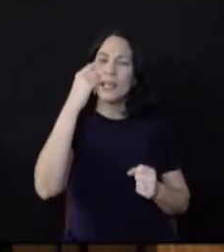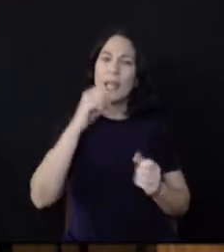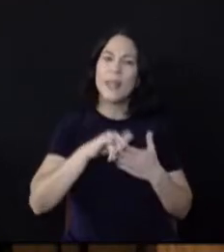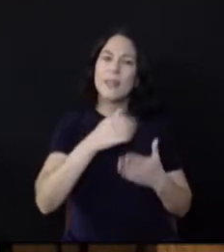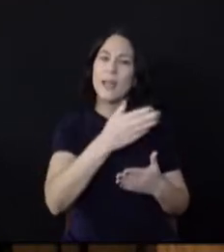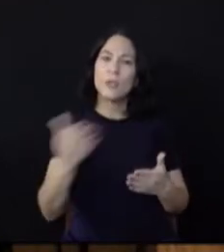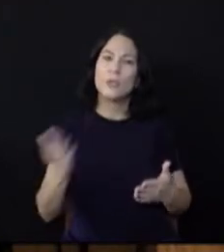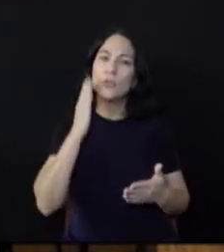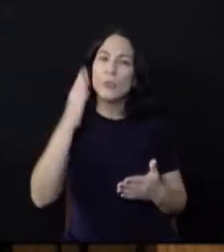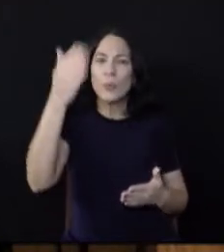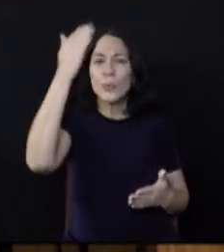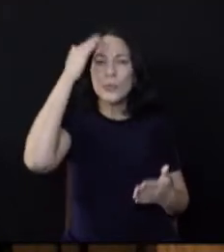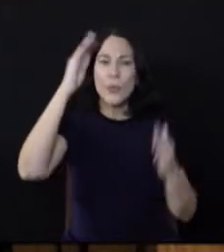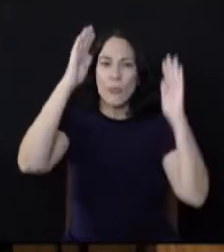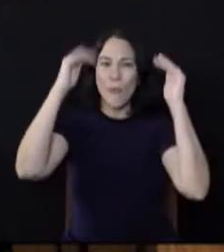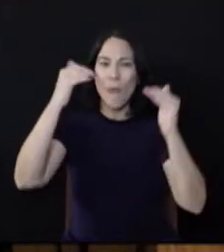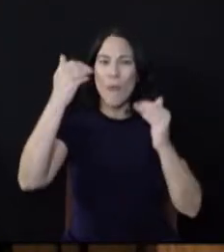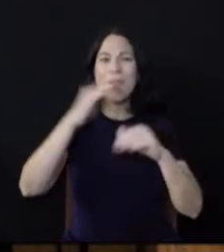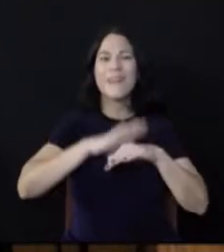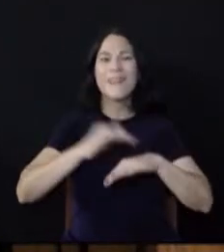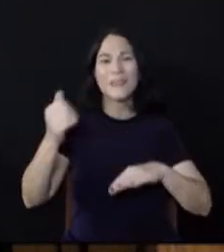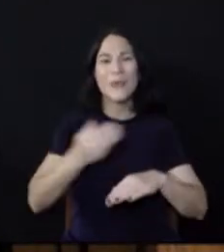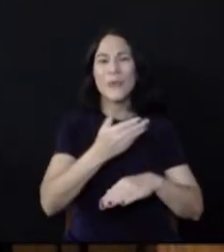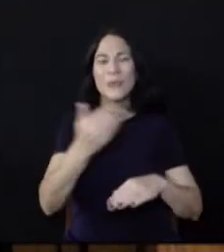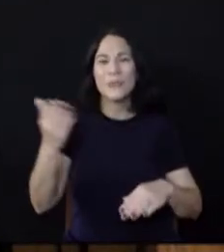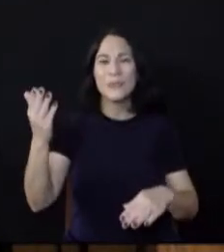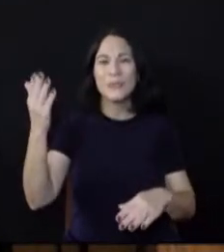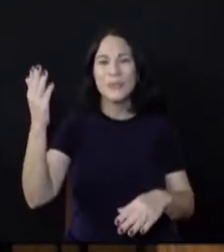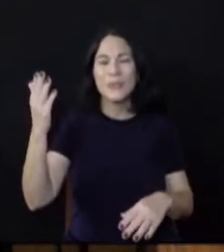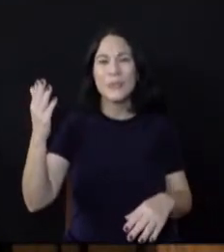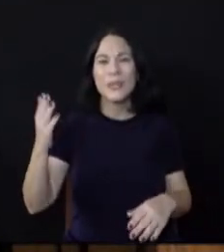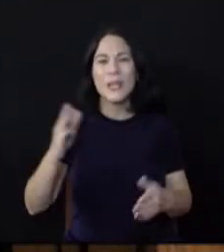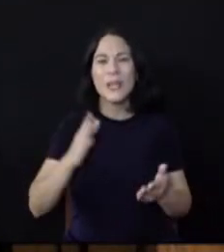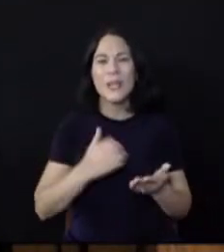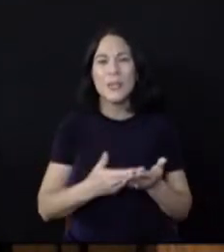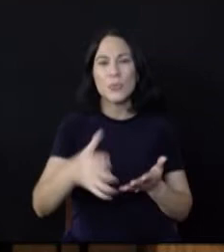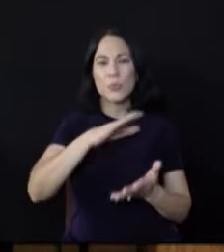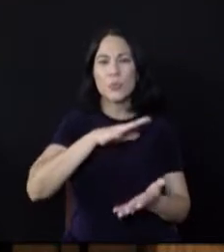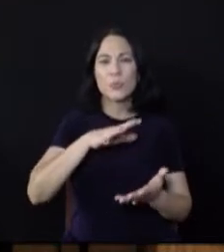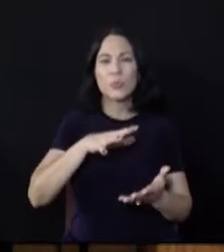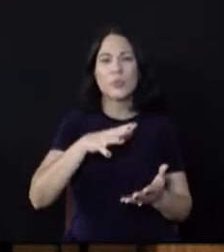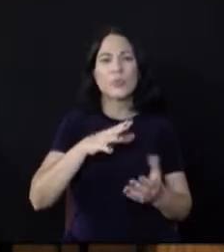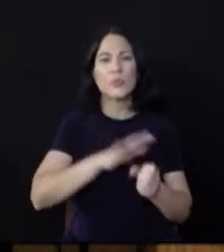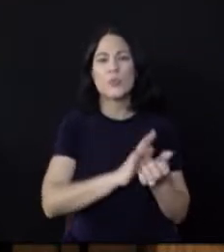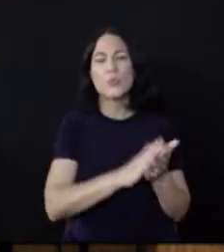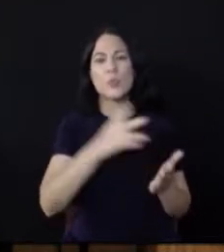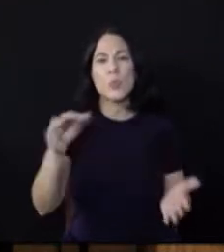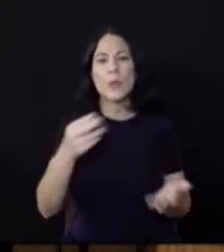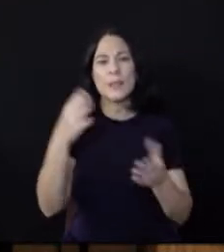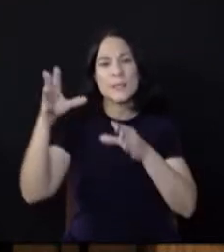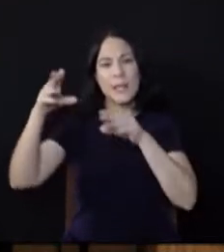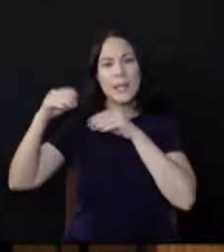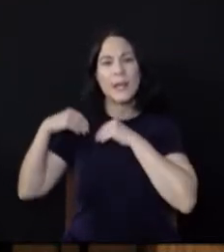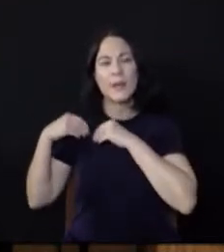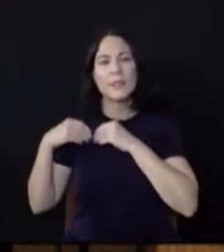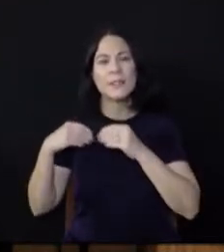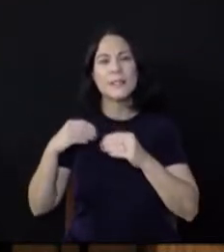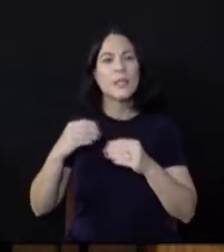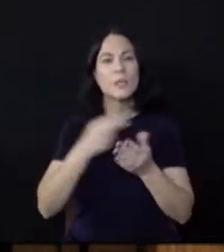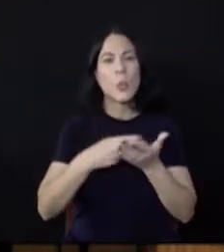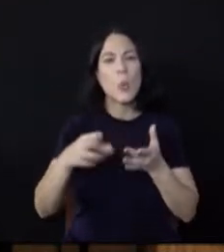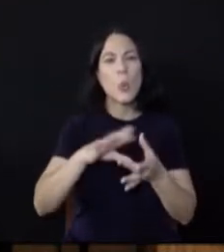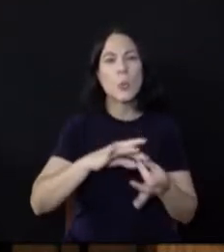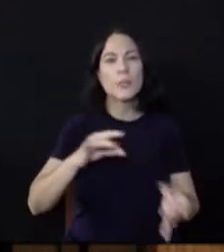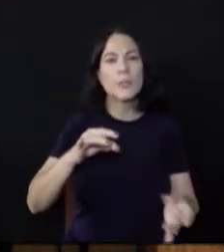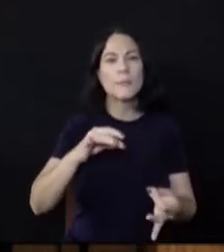may know the hope to which he has called you, the riches of his glorious inheritance in his holy people, and his incomparably